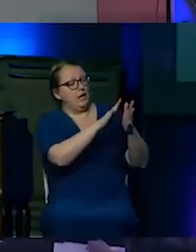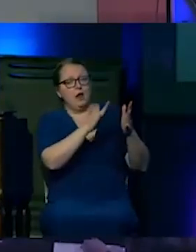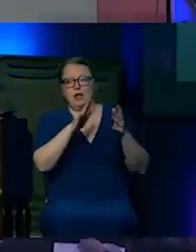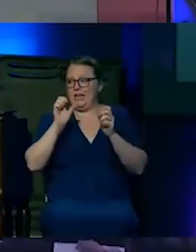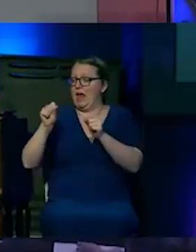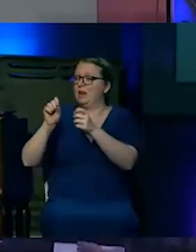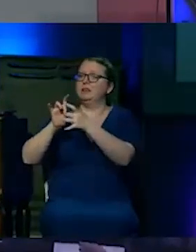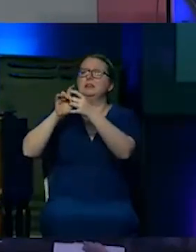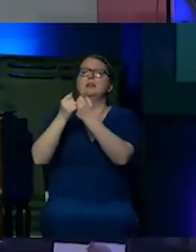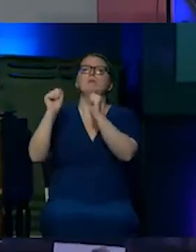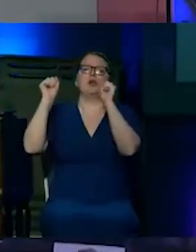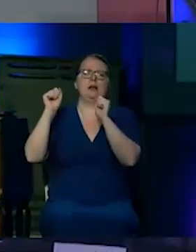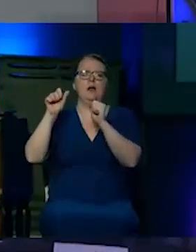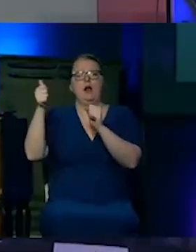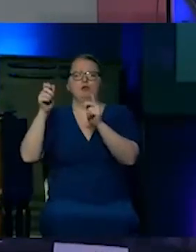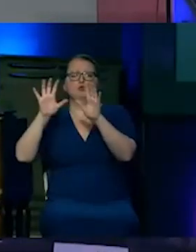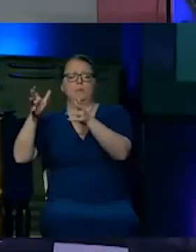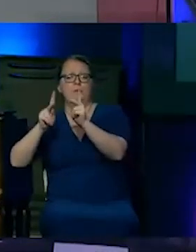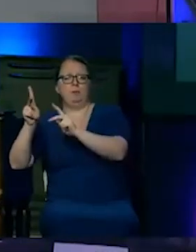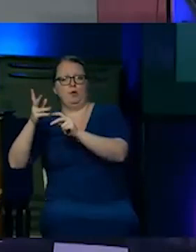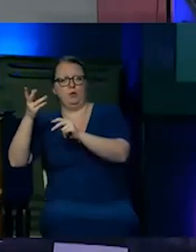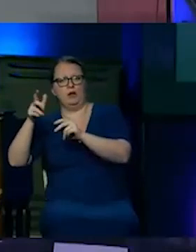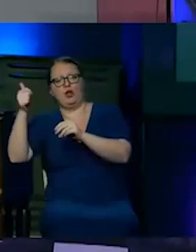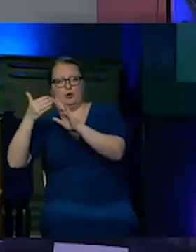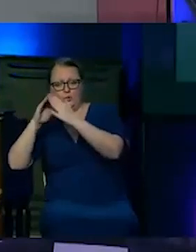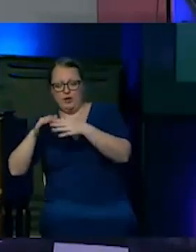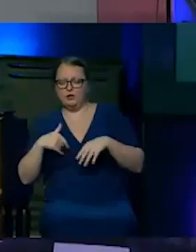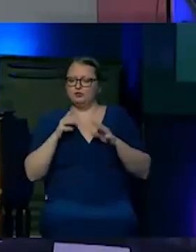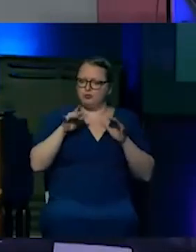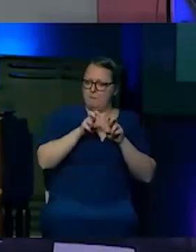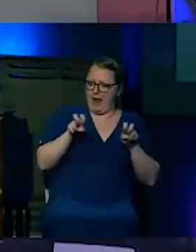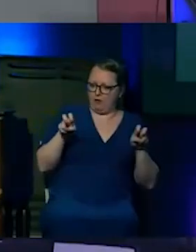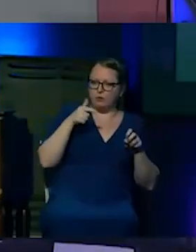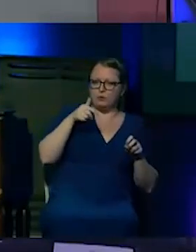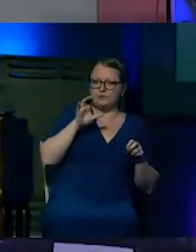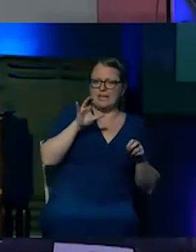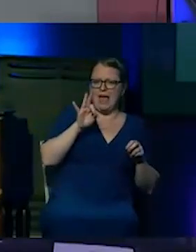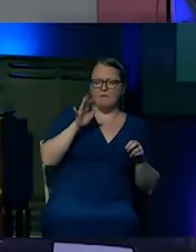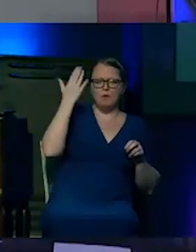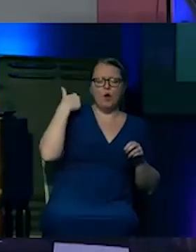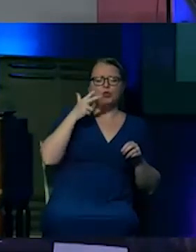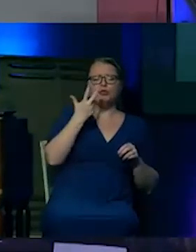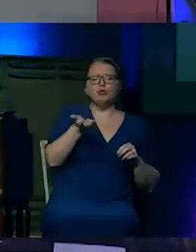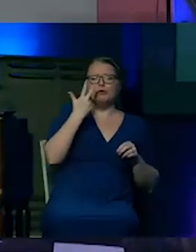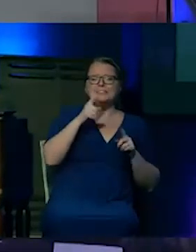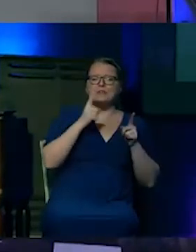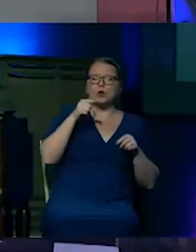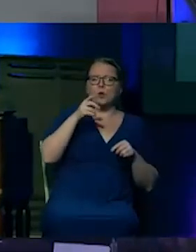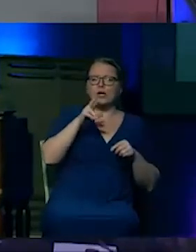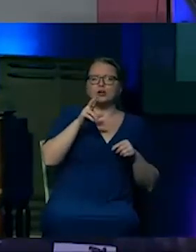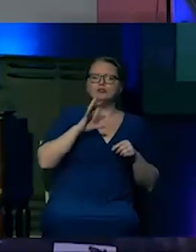liberate people in another. There was a great panel here, my first QCF. It was three different transgender theologians,